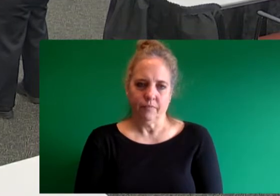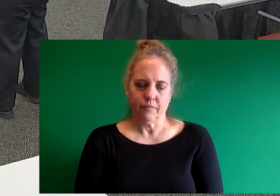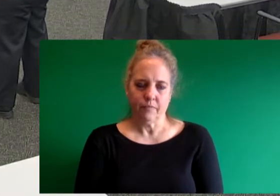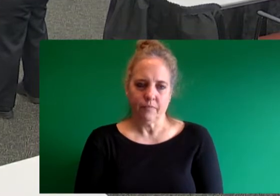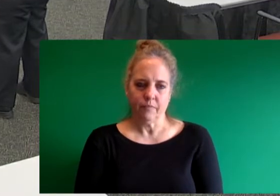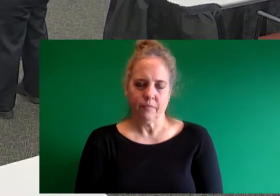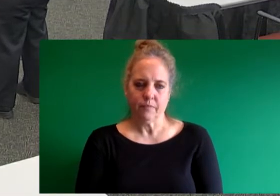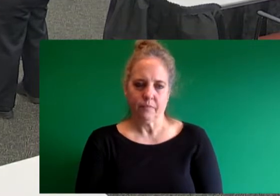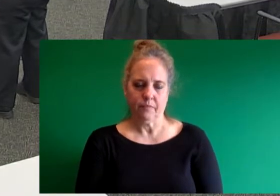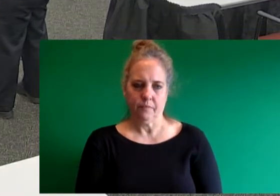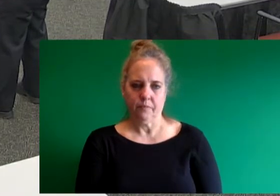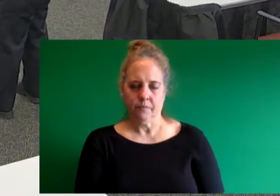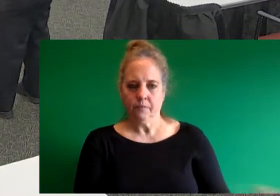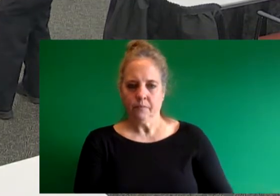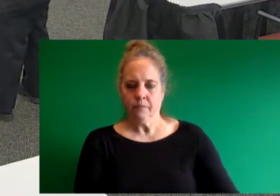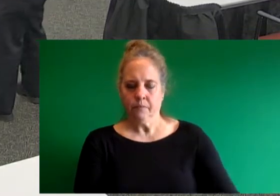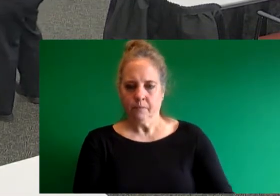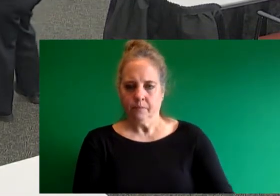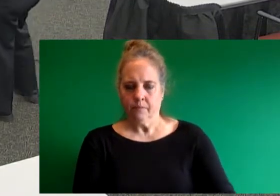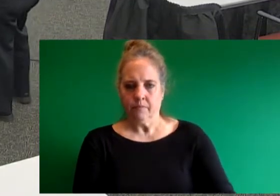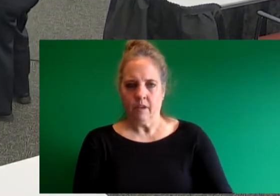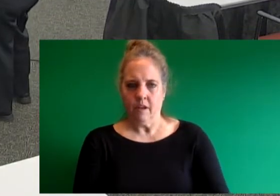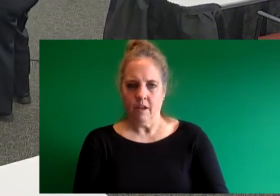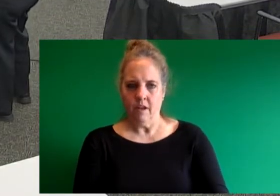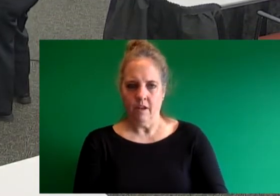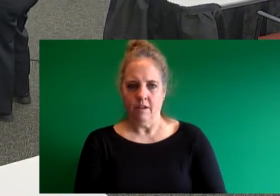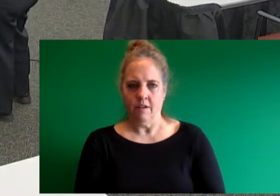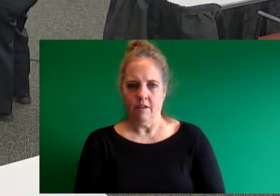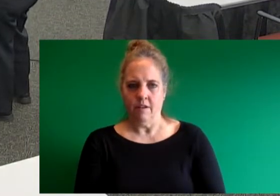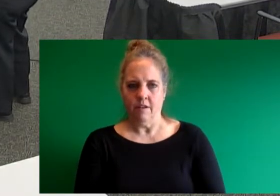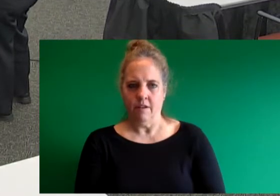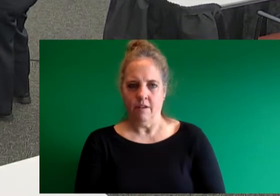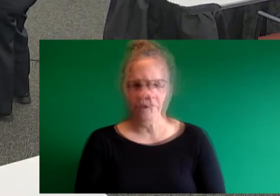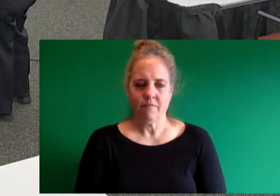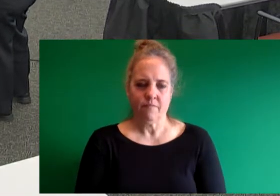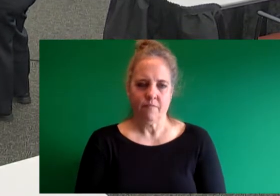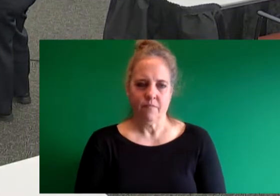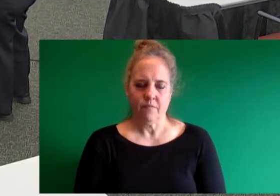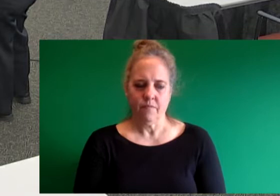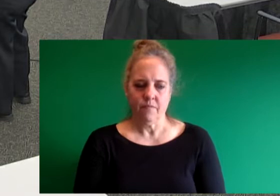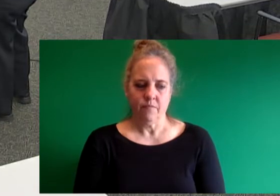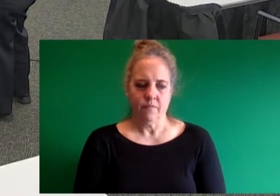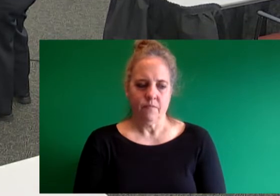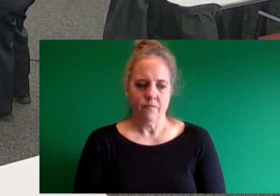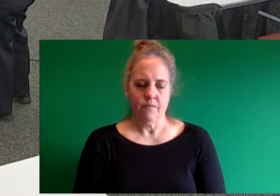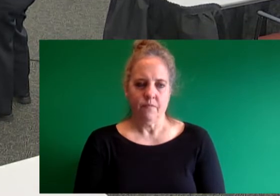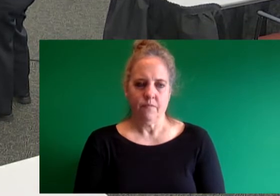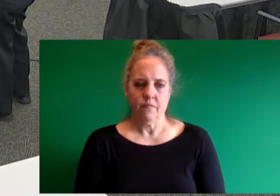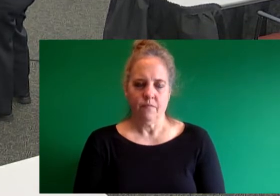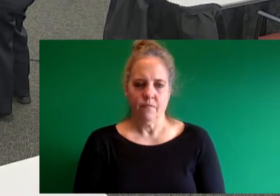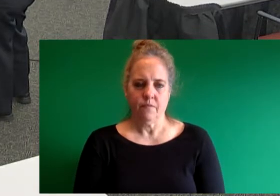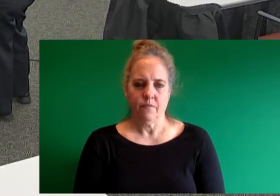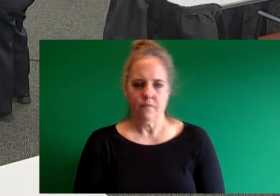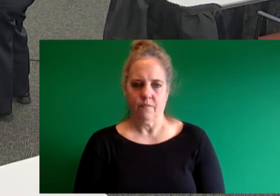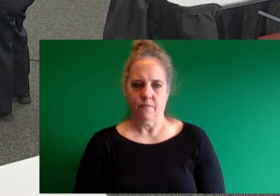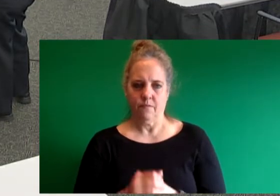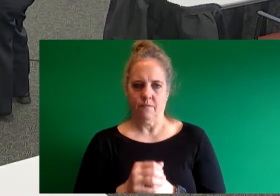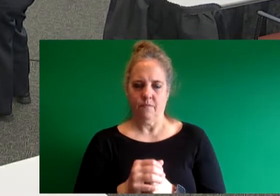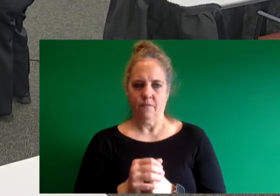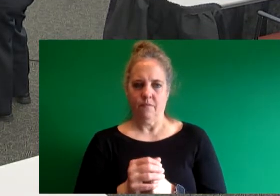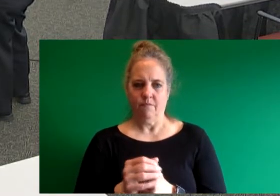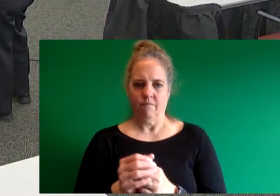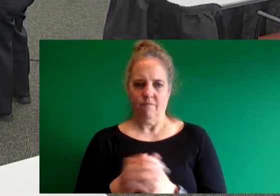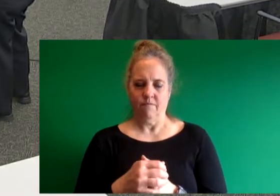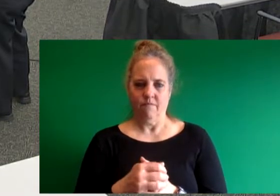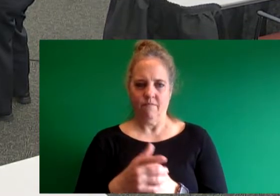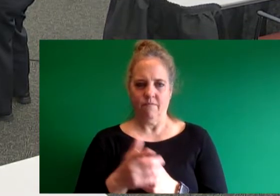There we go. You've got another coin. You know there's an obligation that comes with that coin. Yeah. There you go. Thank you. For all of your, for later. Thank